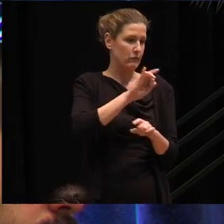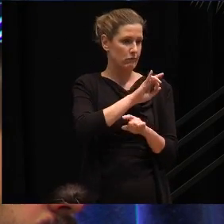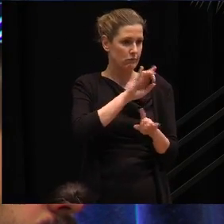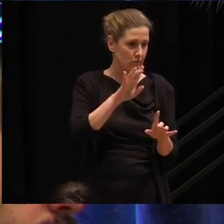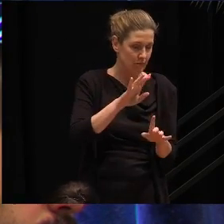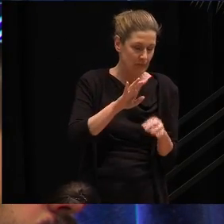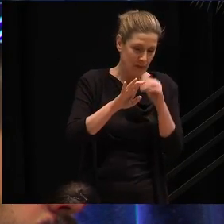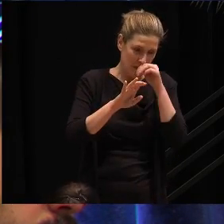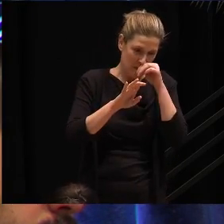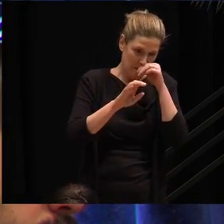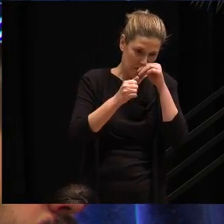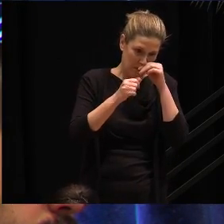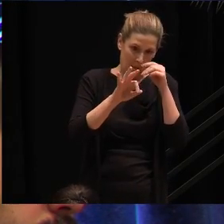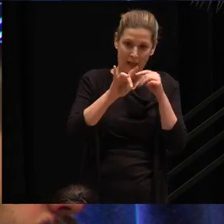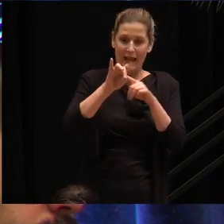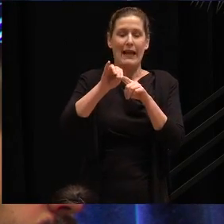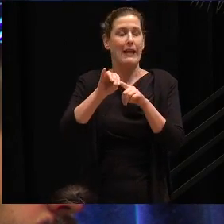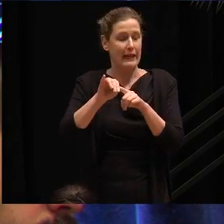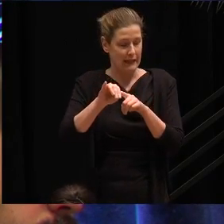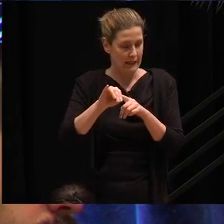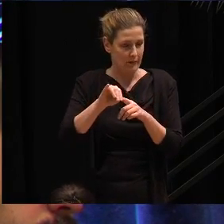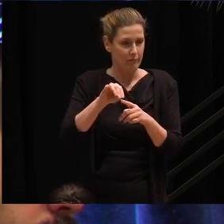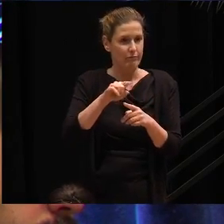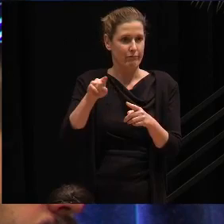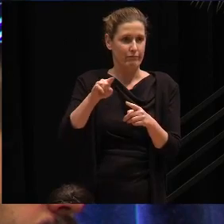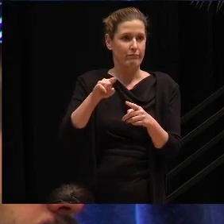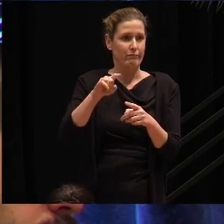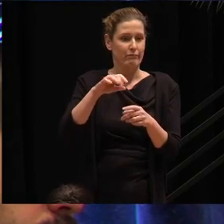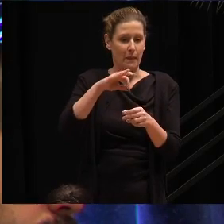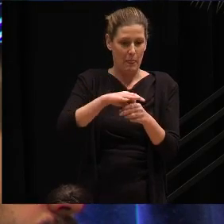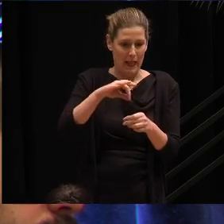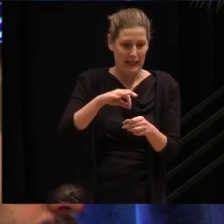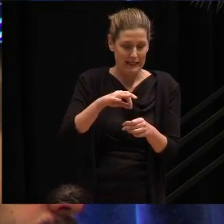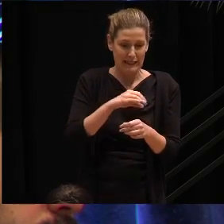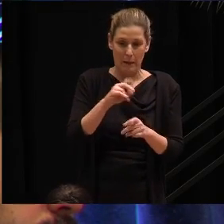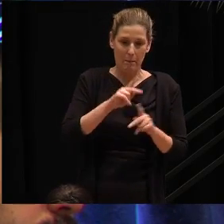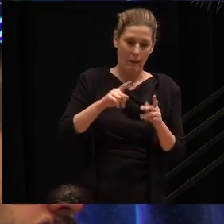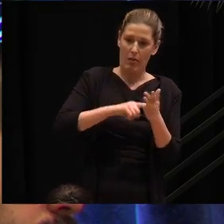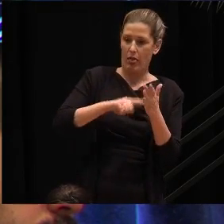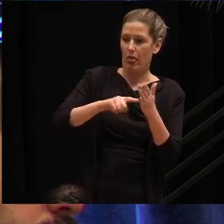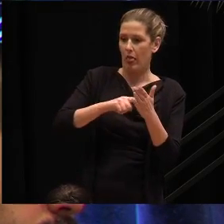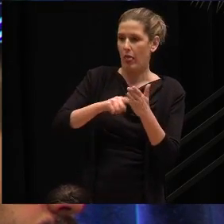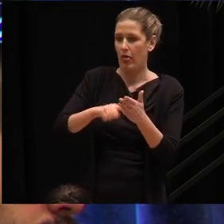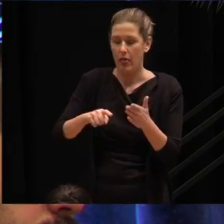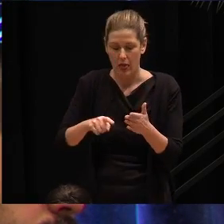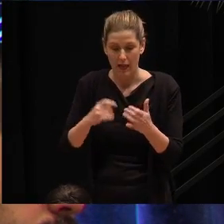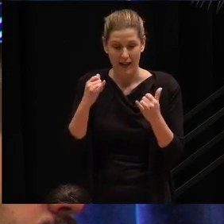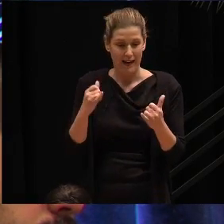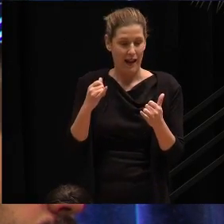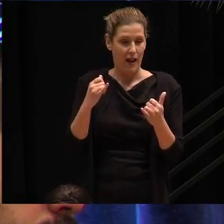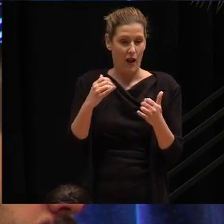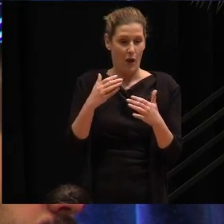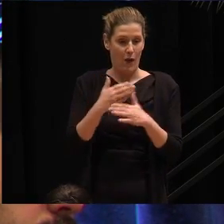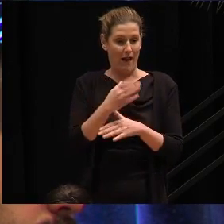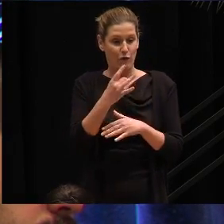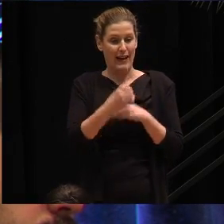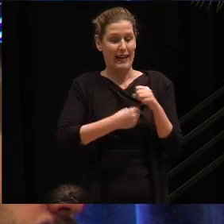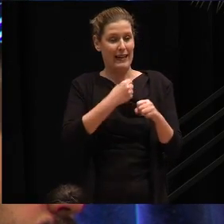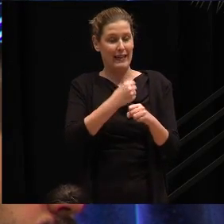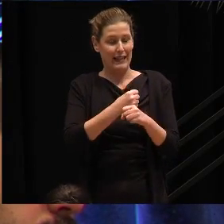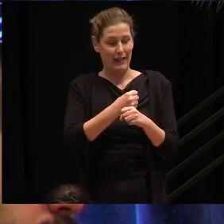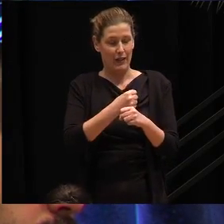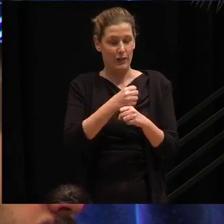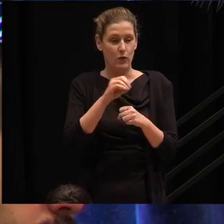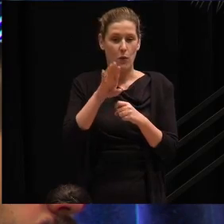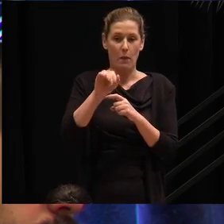came up with Ronald Reagan, and there was all kinds of criticism of the way he responded. And now, after 8 years of President